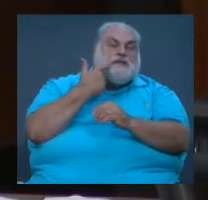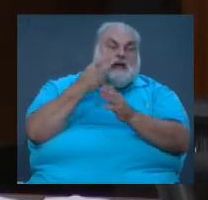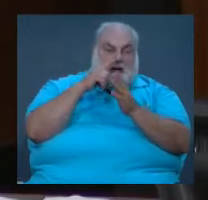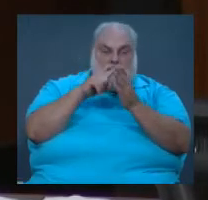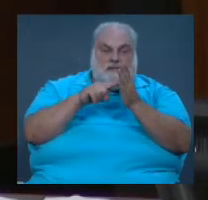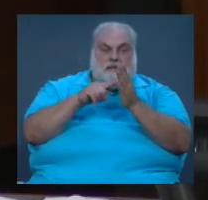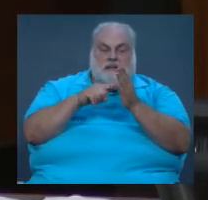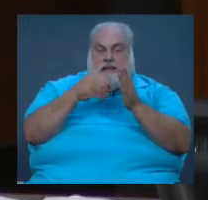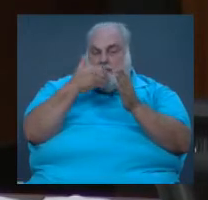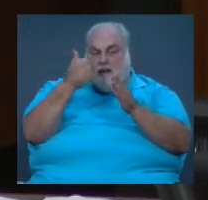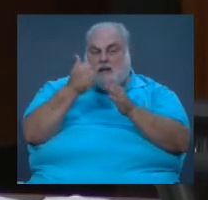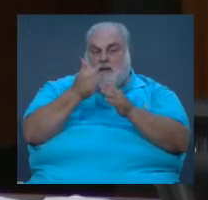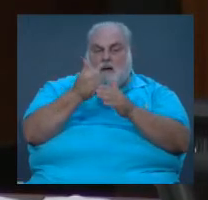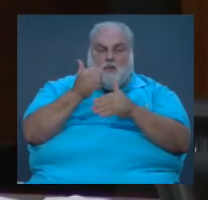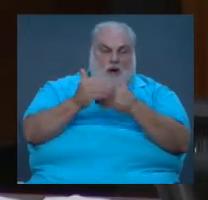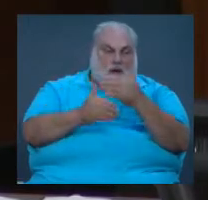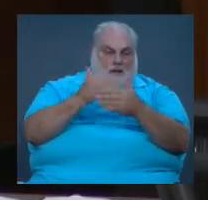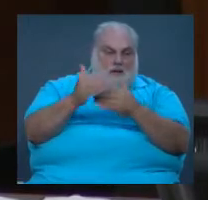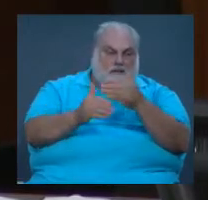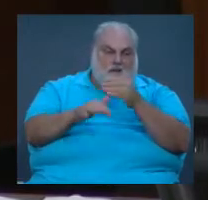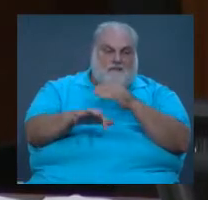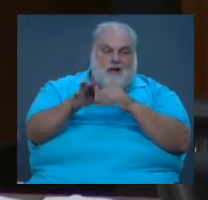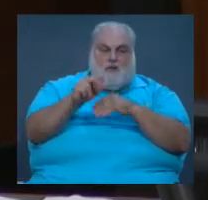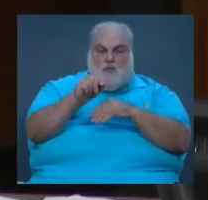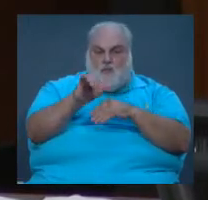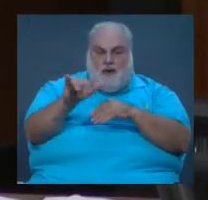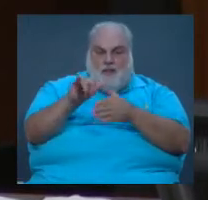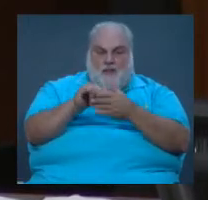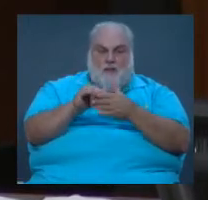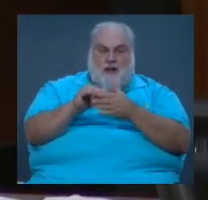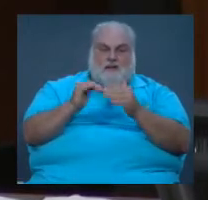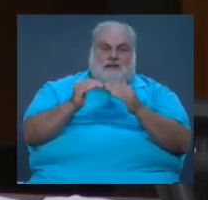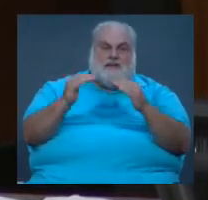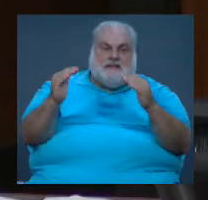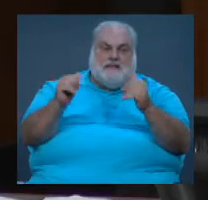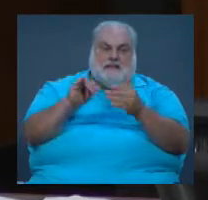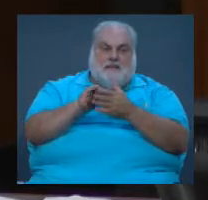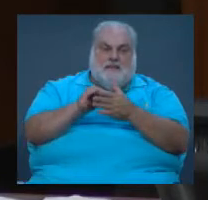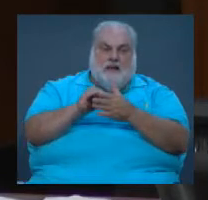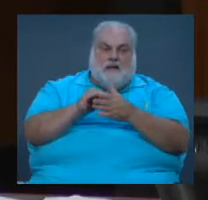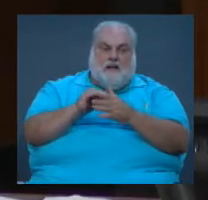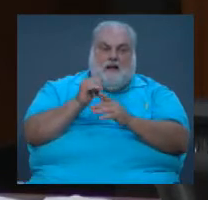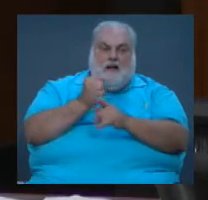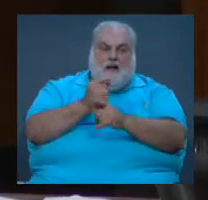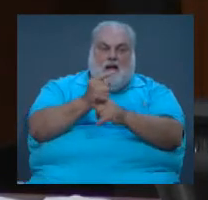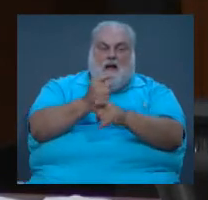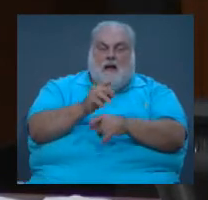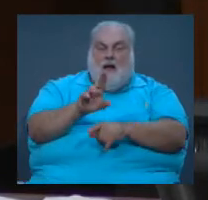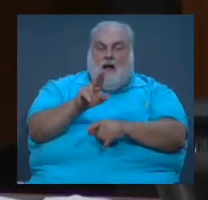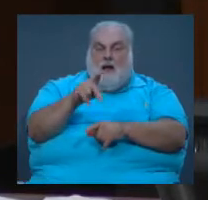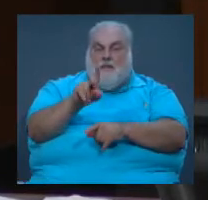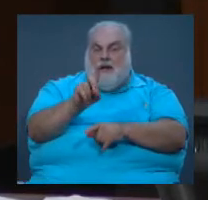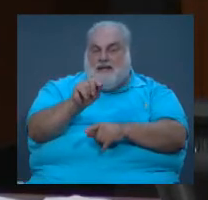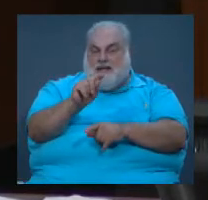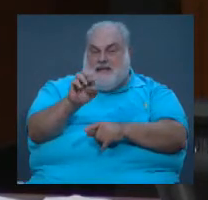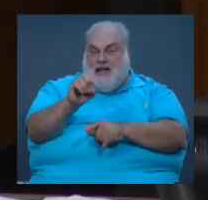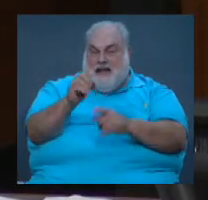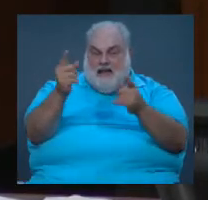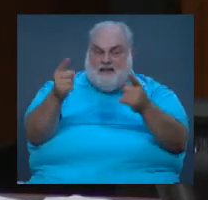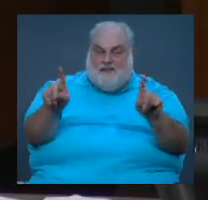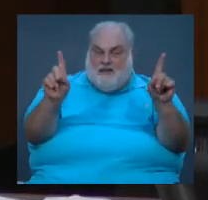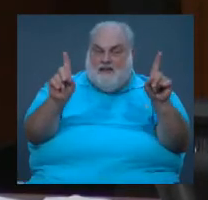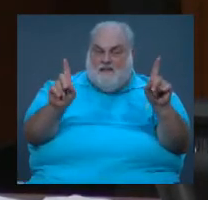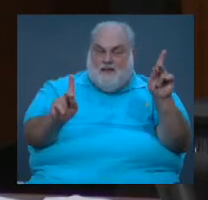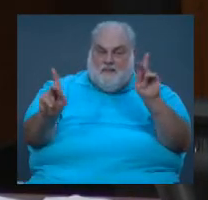of best practices or finding ways to make sure we're implementing a system that's going to be up to date, it's going to be effective for the city and